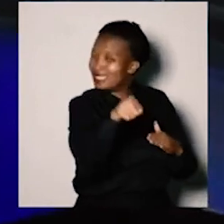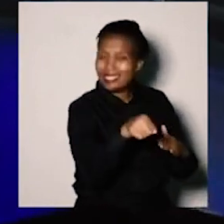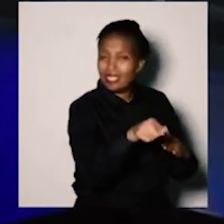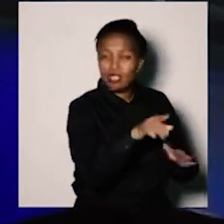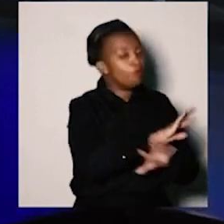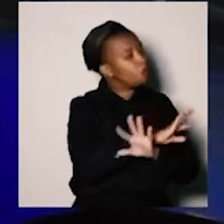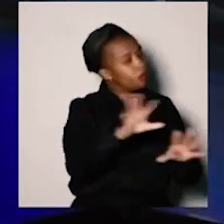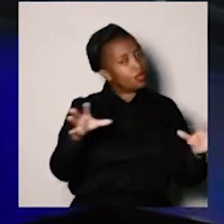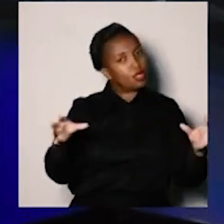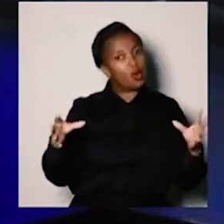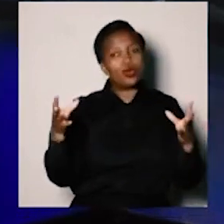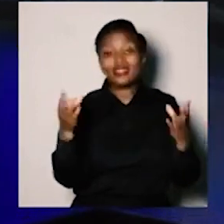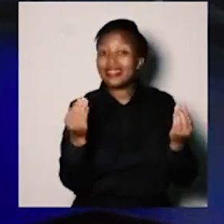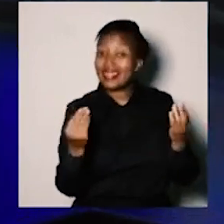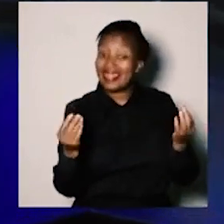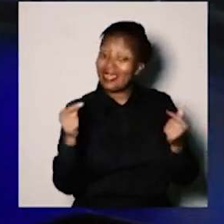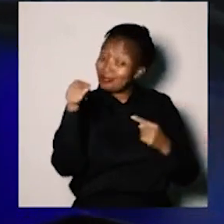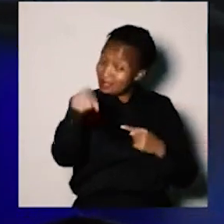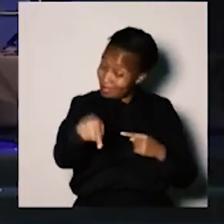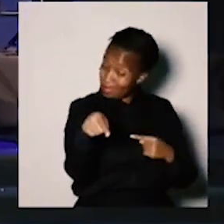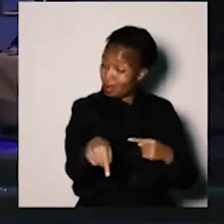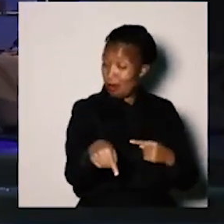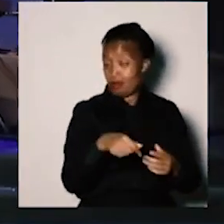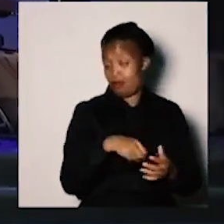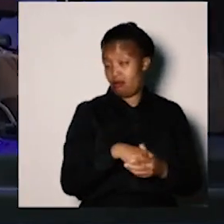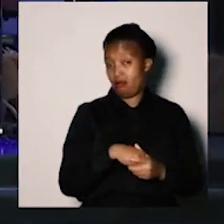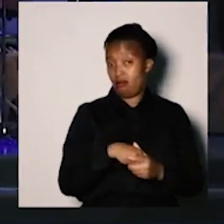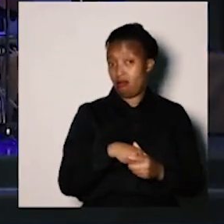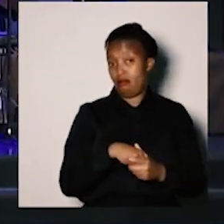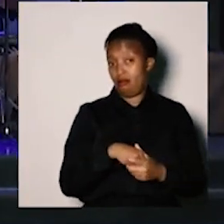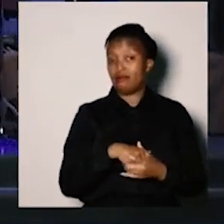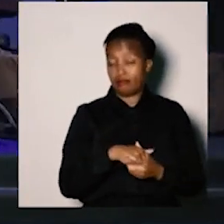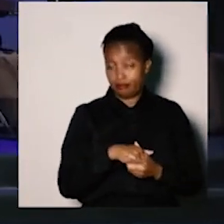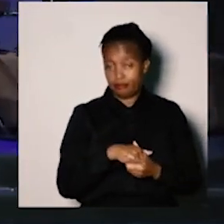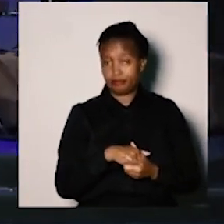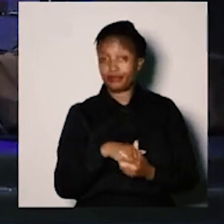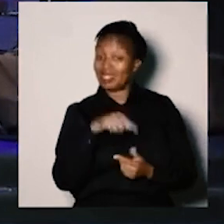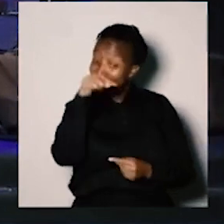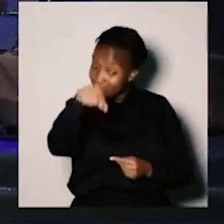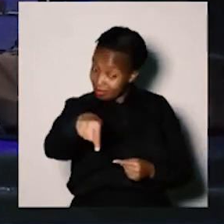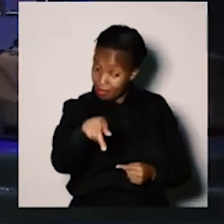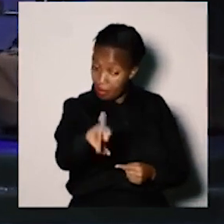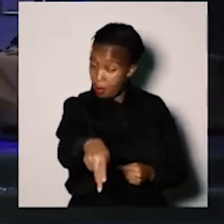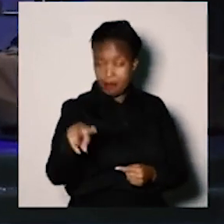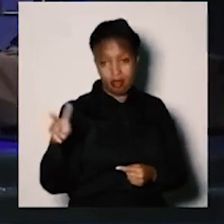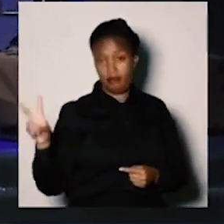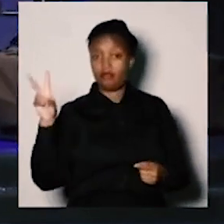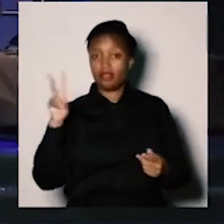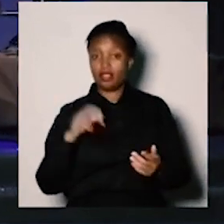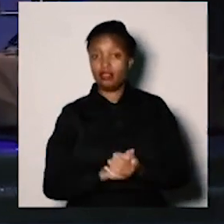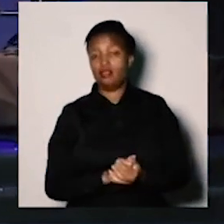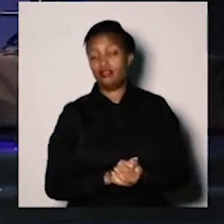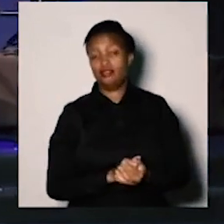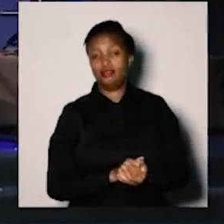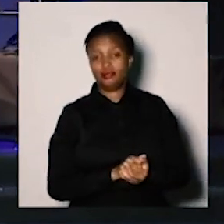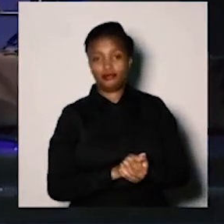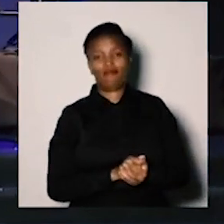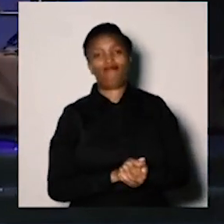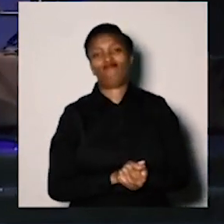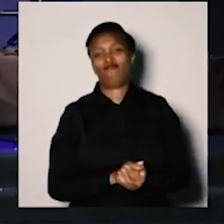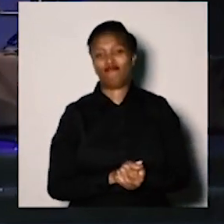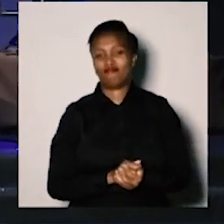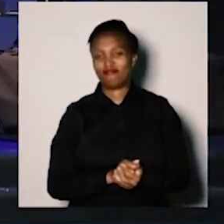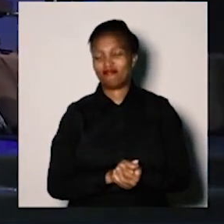this one because this is the mother church. So this is the big Ndlovugazi, this one here. At level Ndlovu,